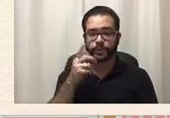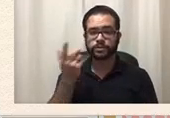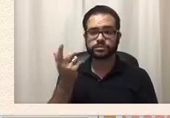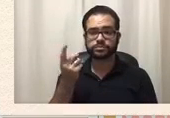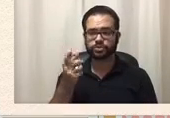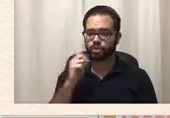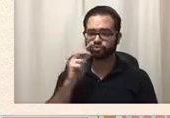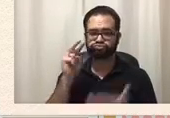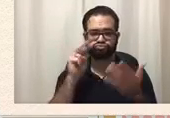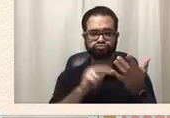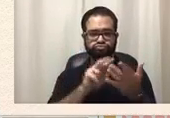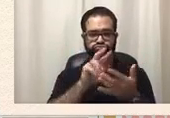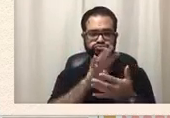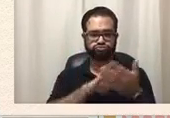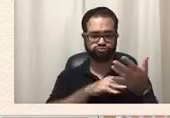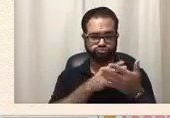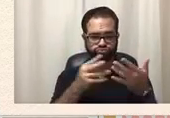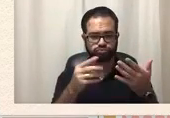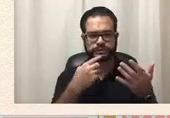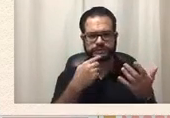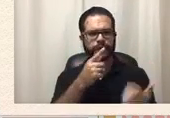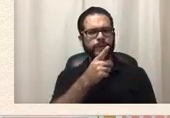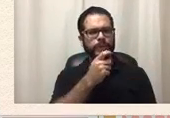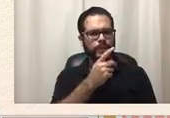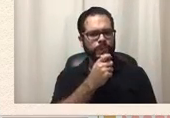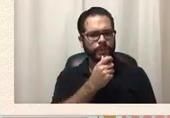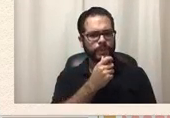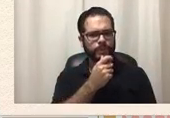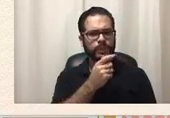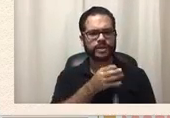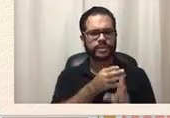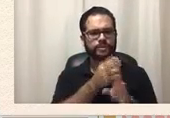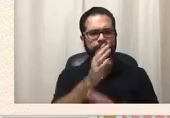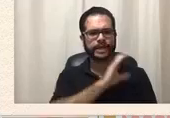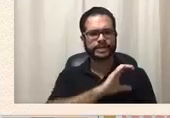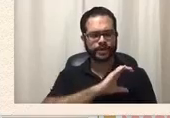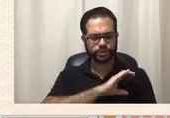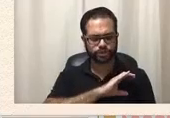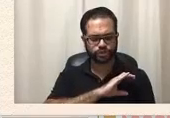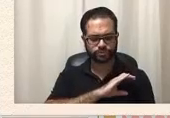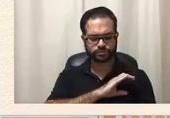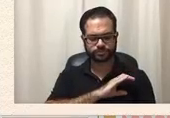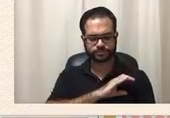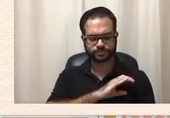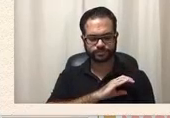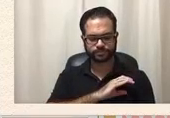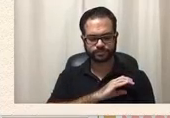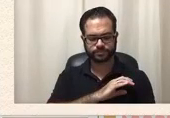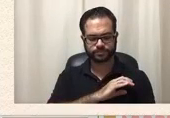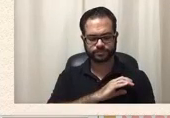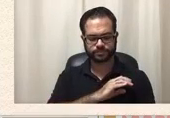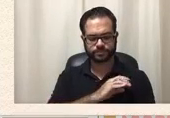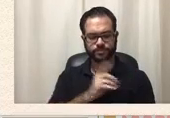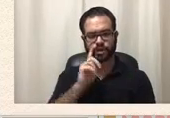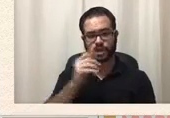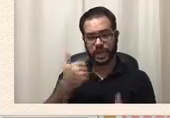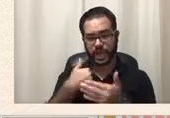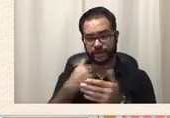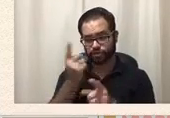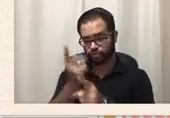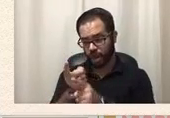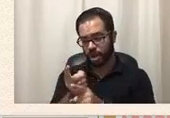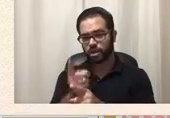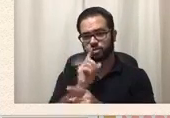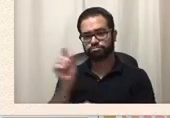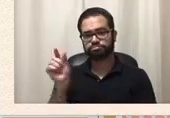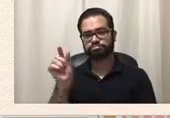say who is the main character. If you get the question correct, you will place the box back on the top.